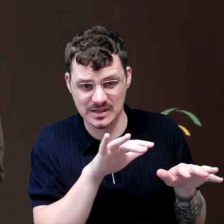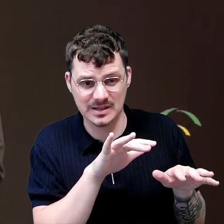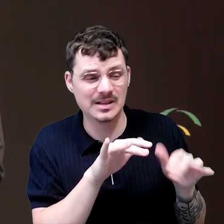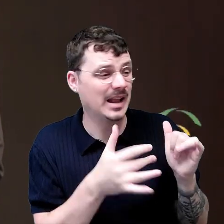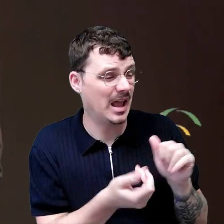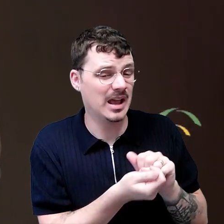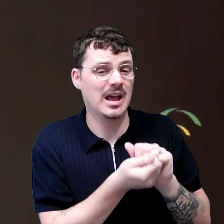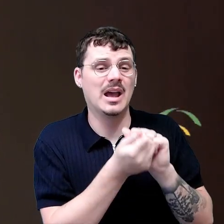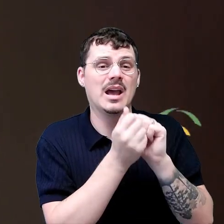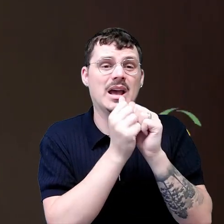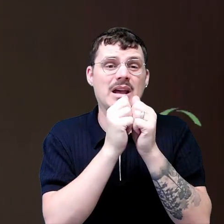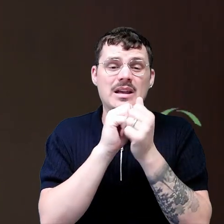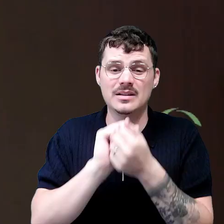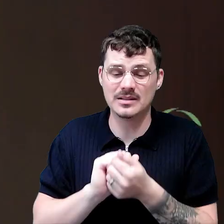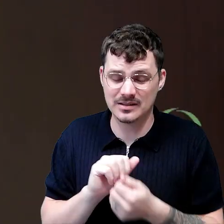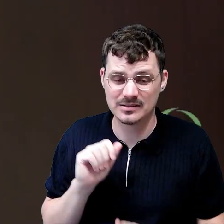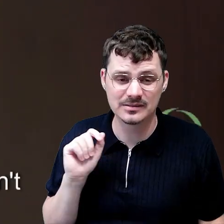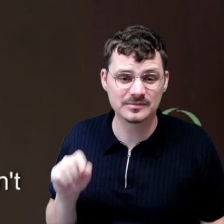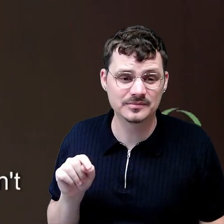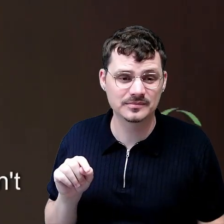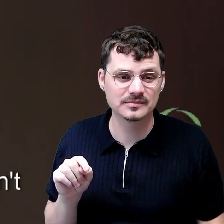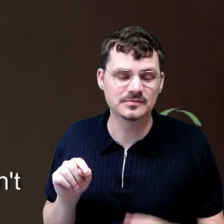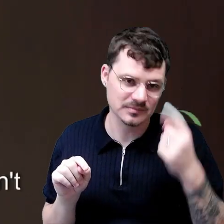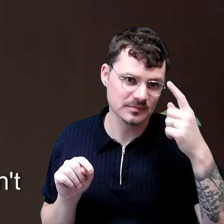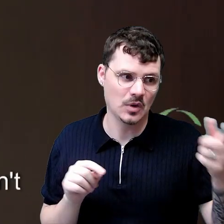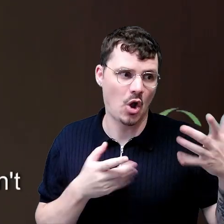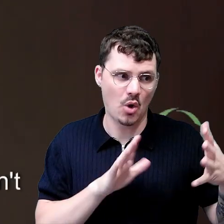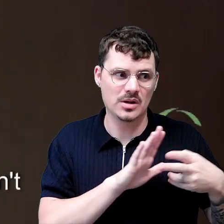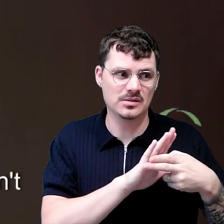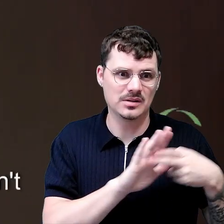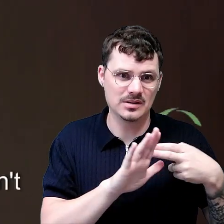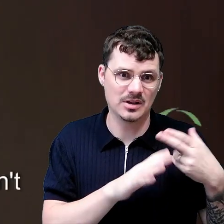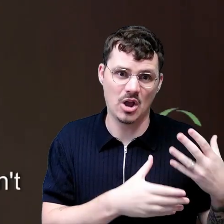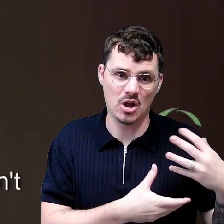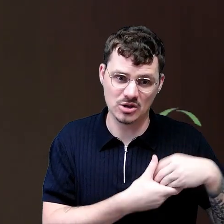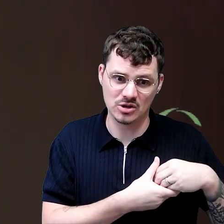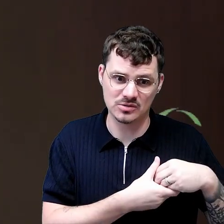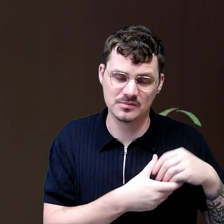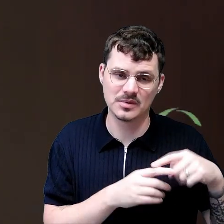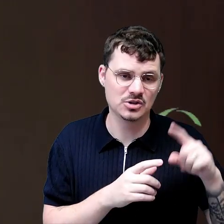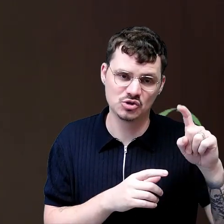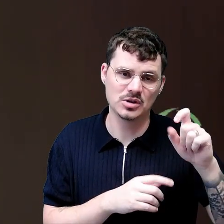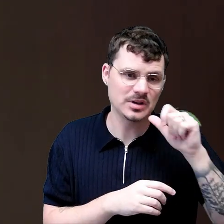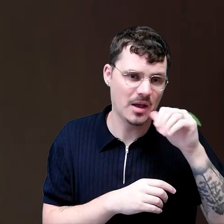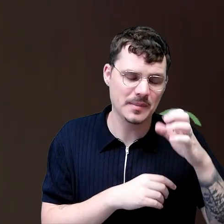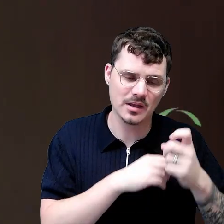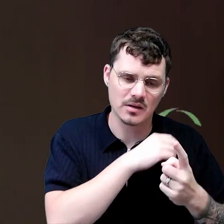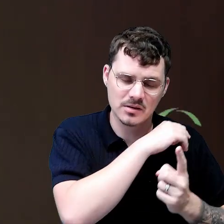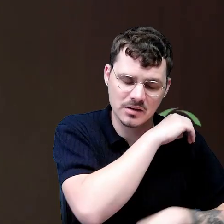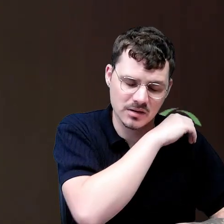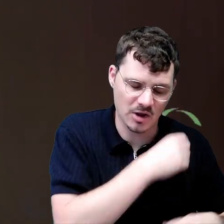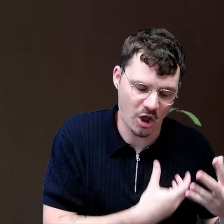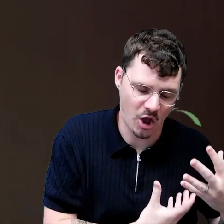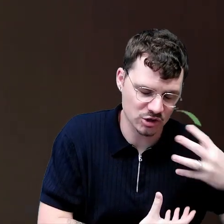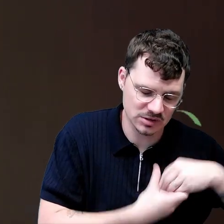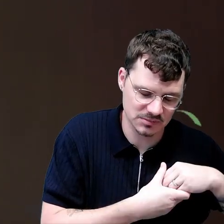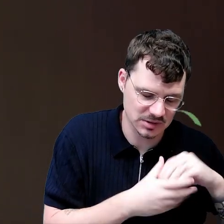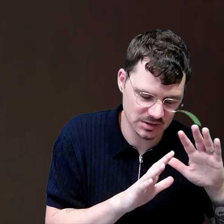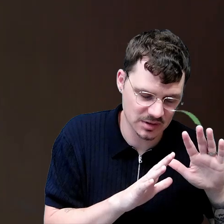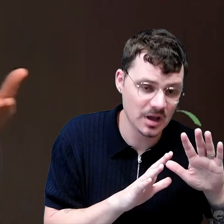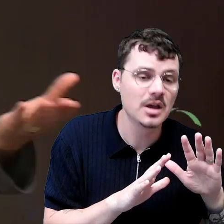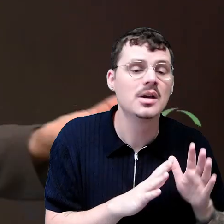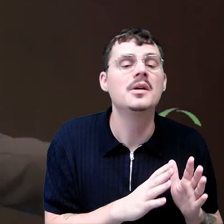reprimanded for his tics that were misdiagnosed as autism, he shouldn't be reprimanding autism